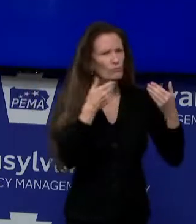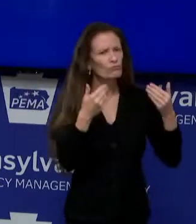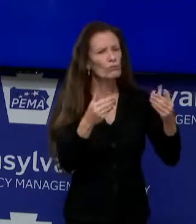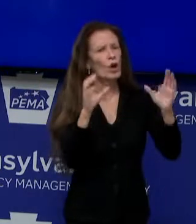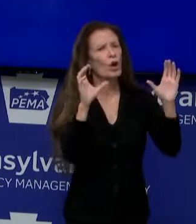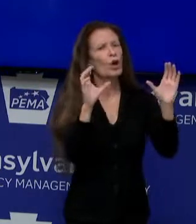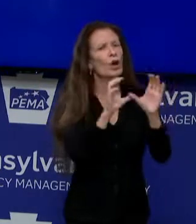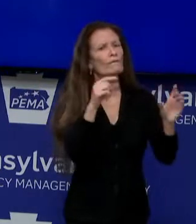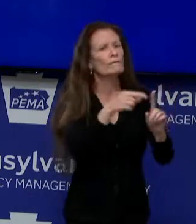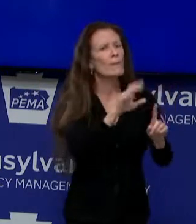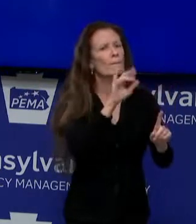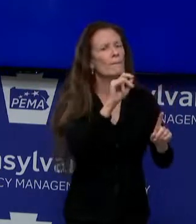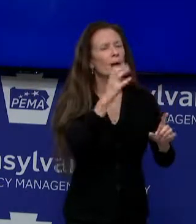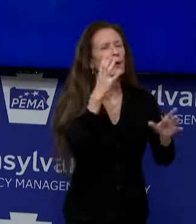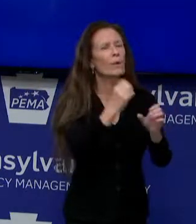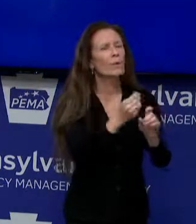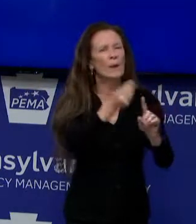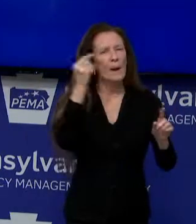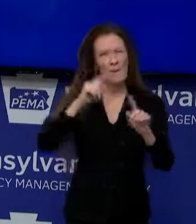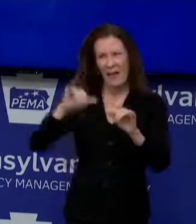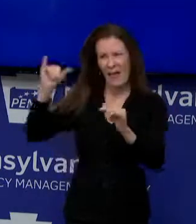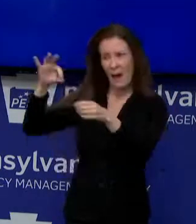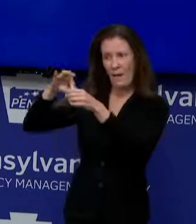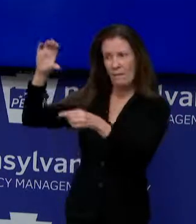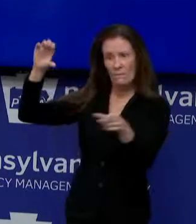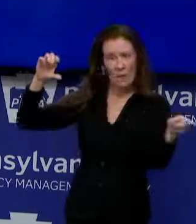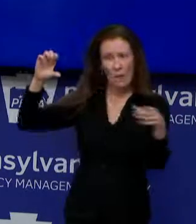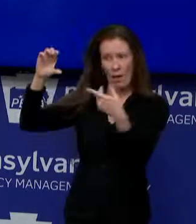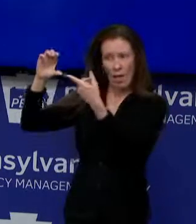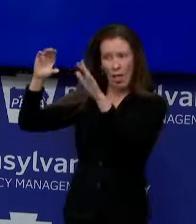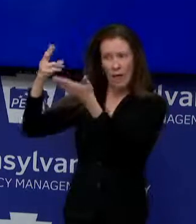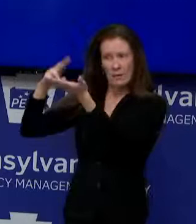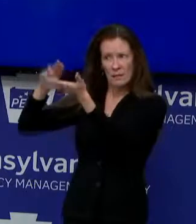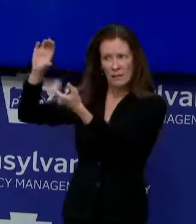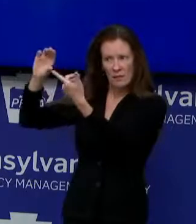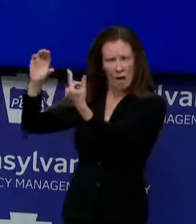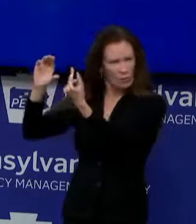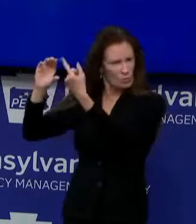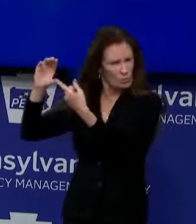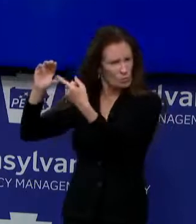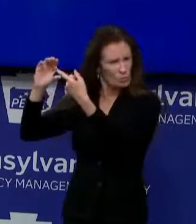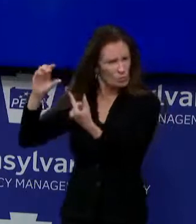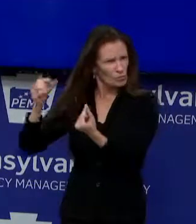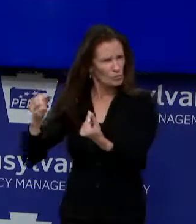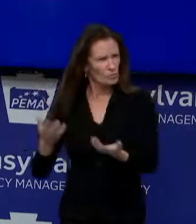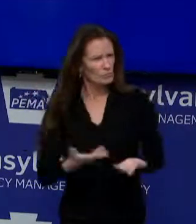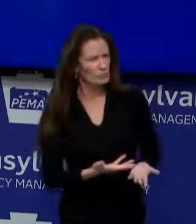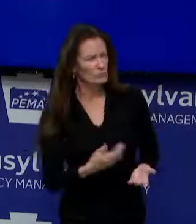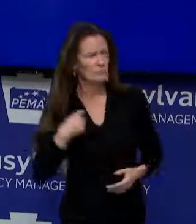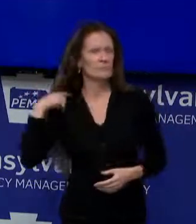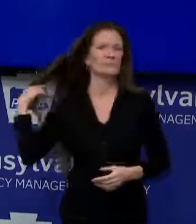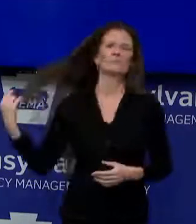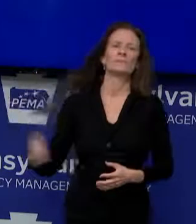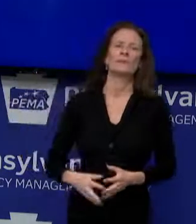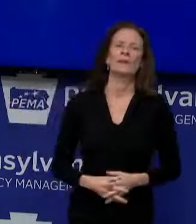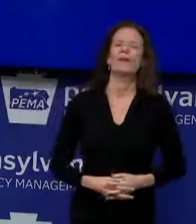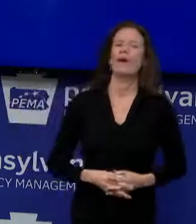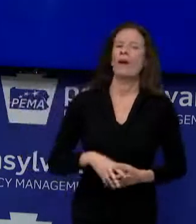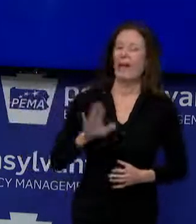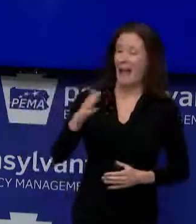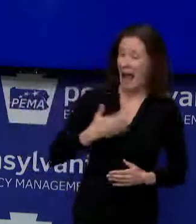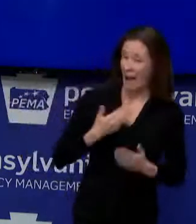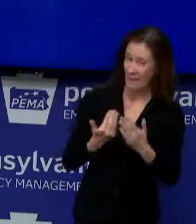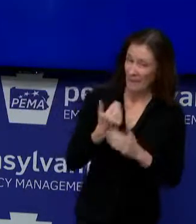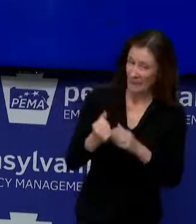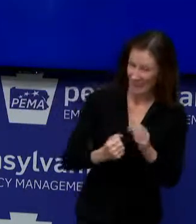them. Can you give us your thoughts on that? Sure, Dennis. Happy New Year to you as well. So, as you know,